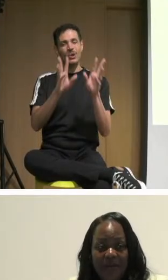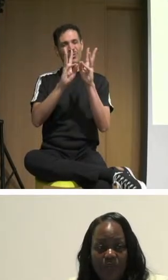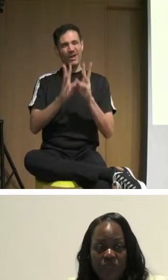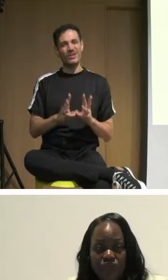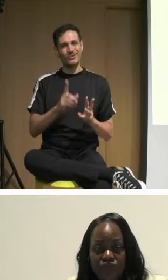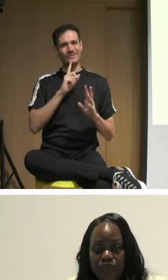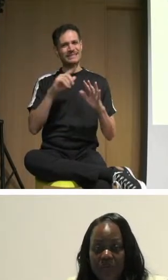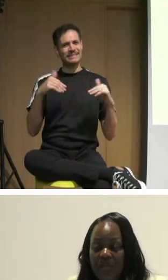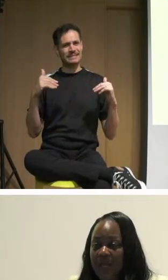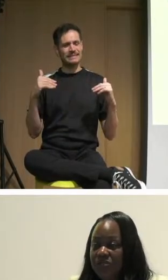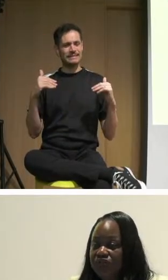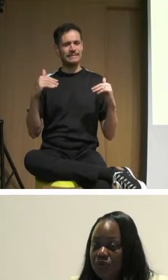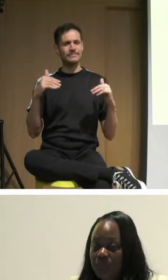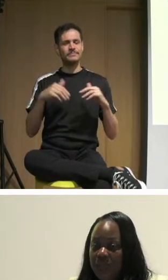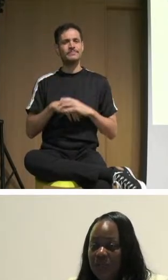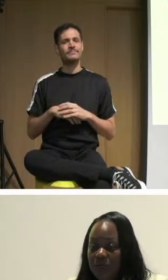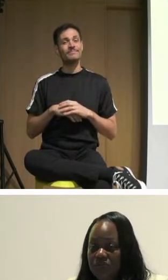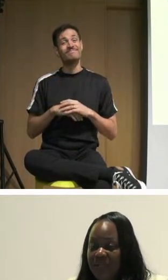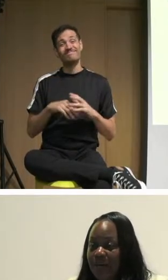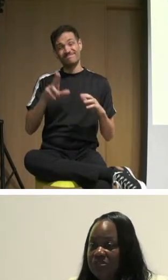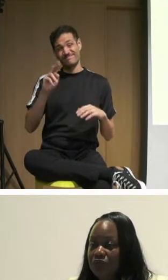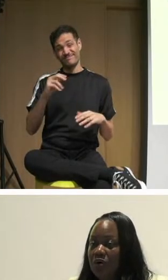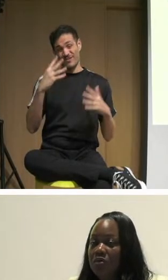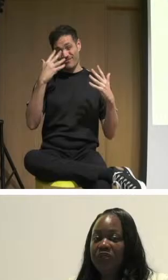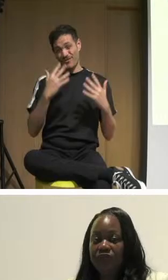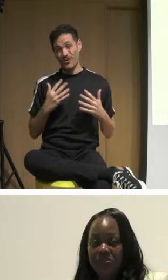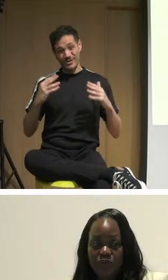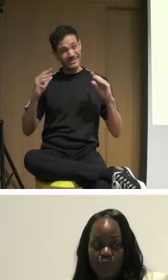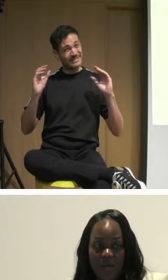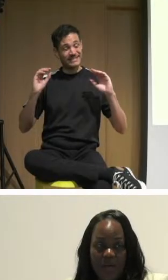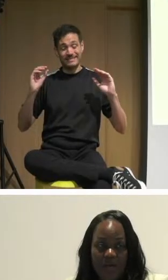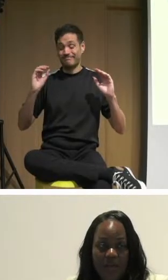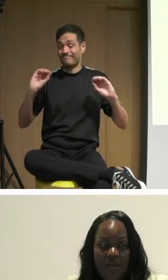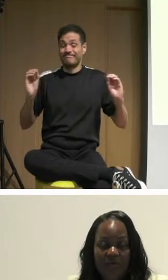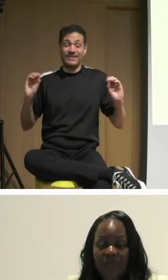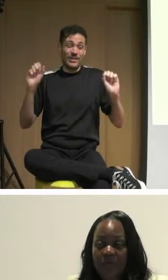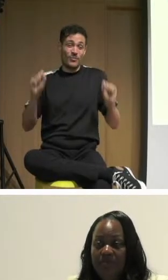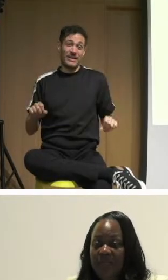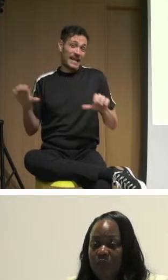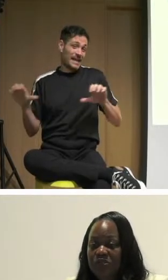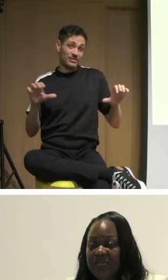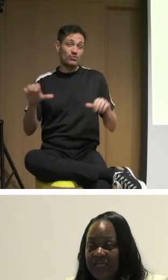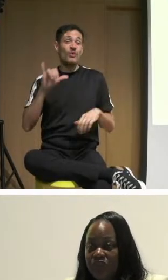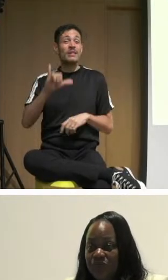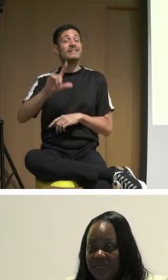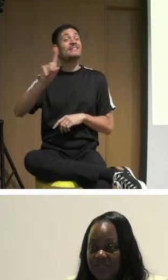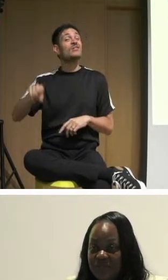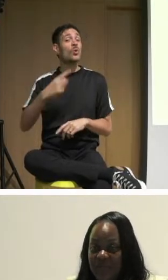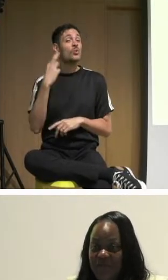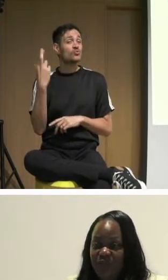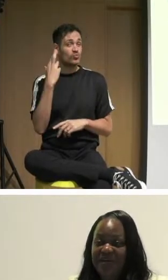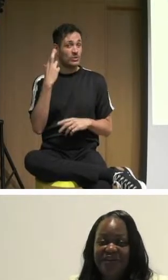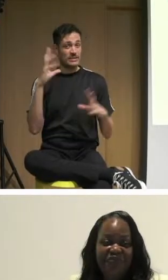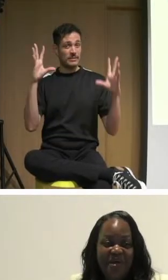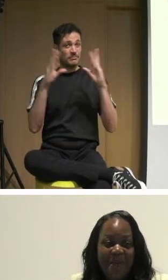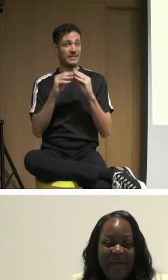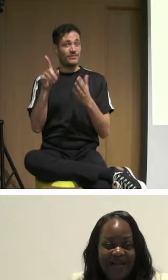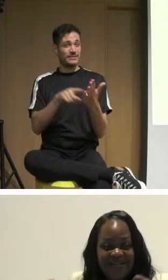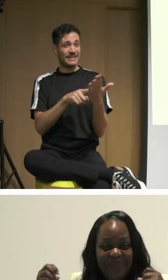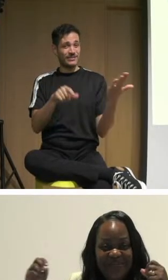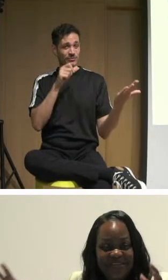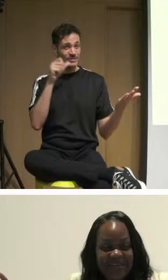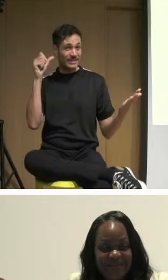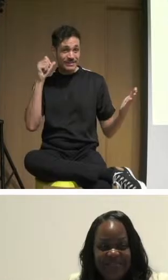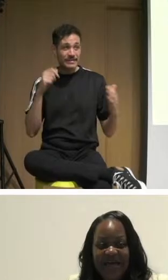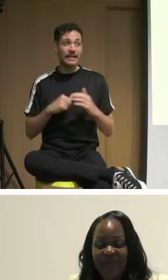nothing that we could do, and so we closed. And that was the only reason why the meeting was canceled yesterday. If we could have packed